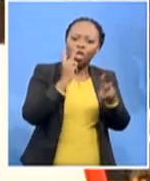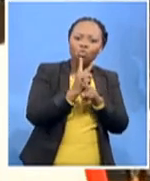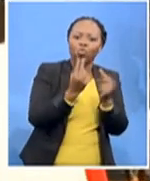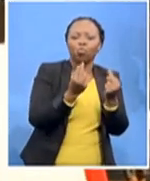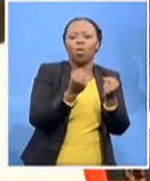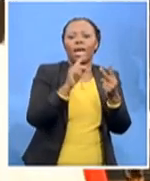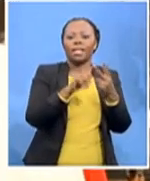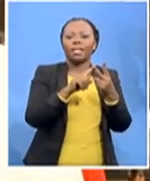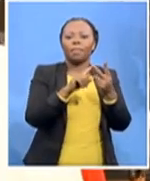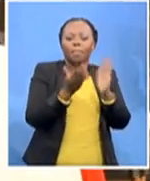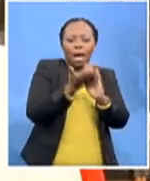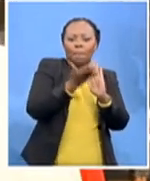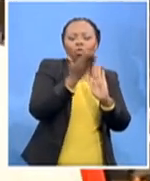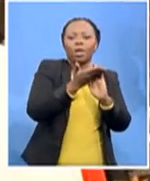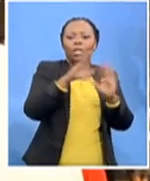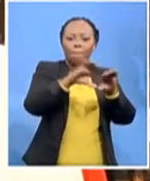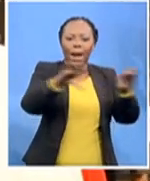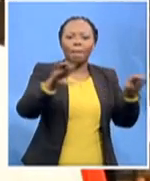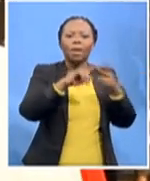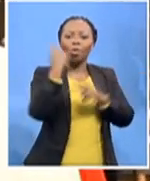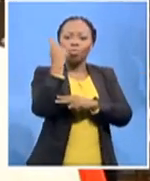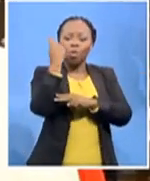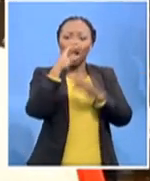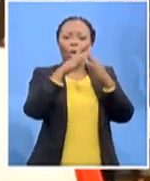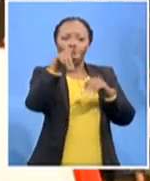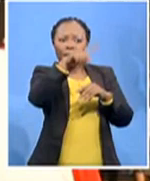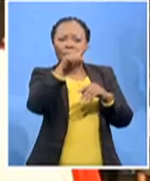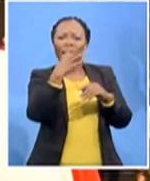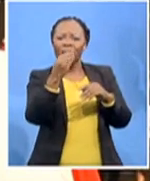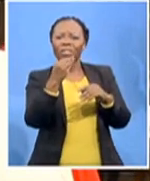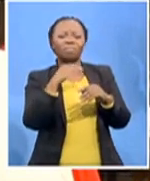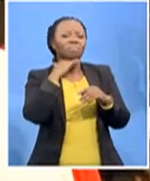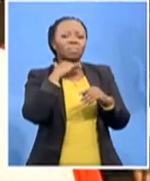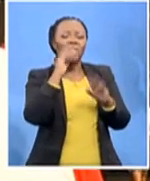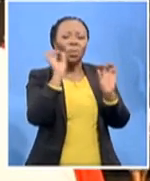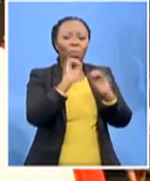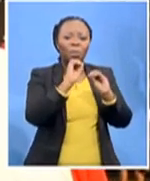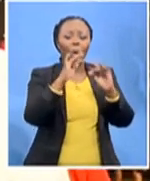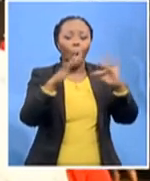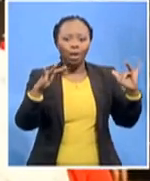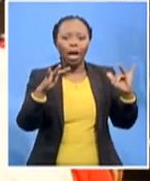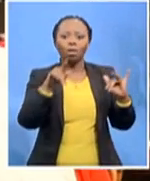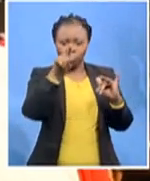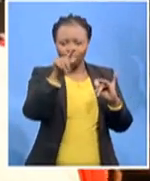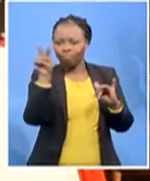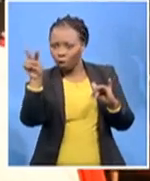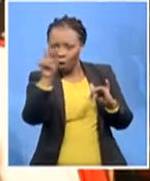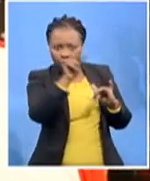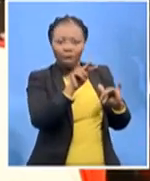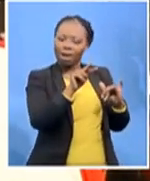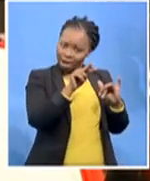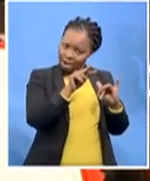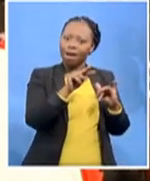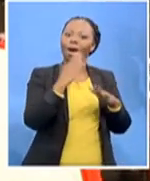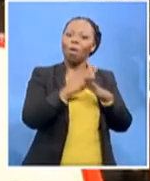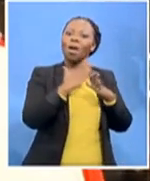areas where we had challenges of adequate water supply, you can also observe the kind of work we are doing, because we are injecting more